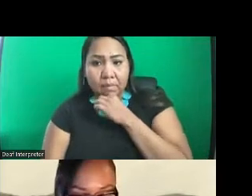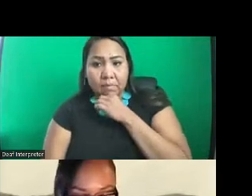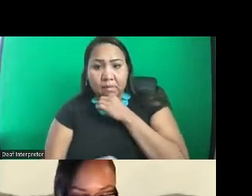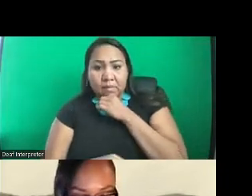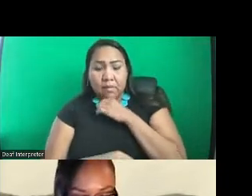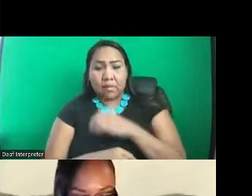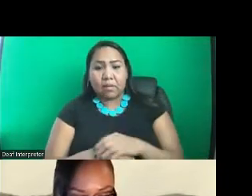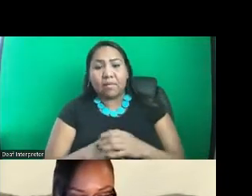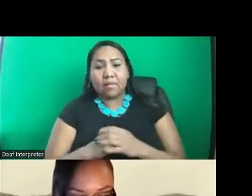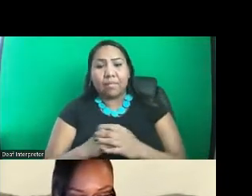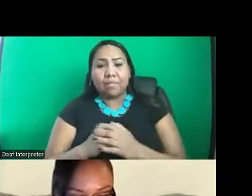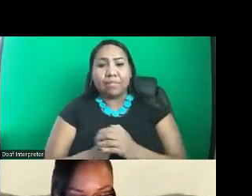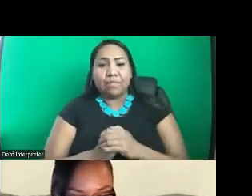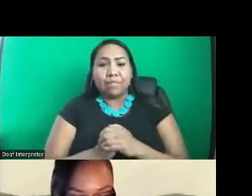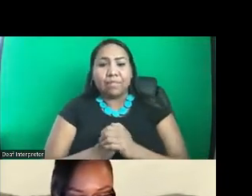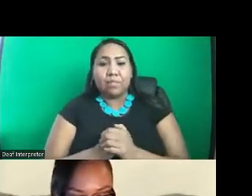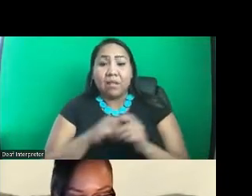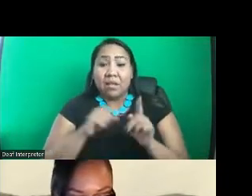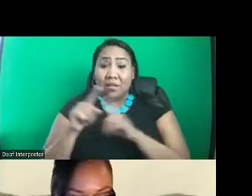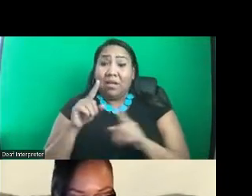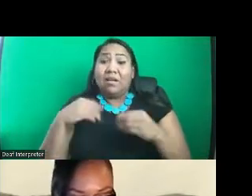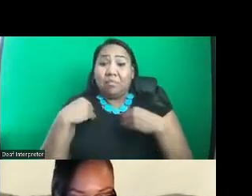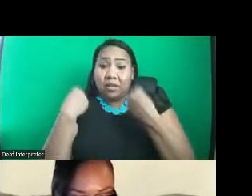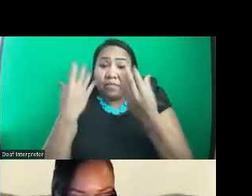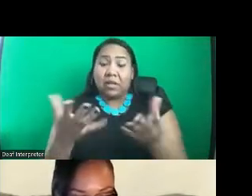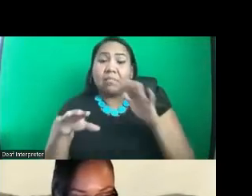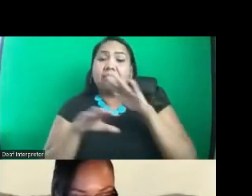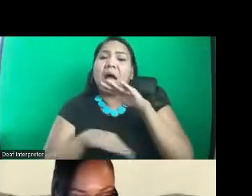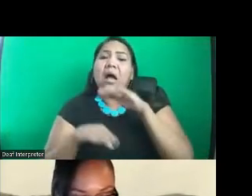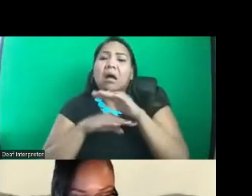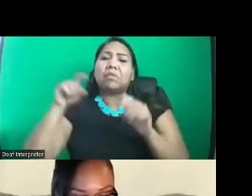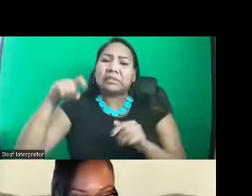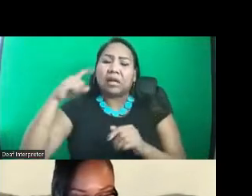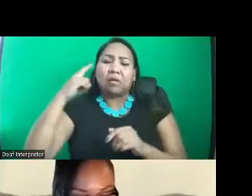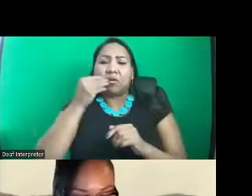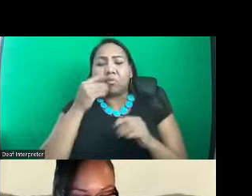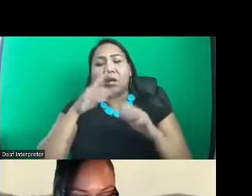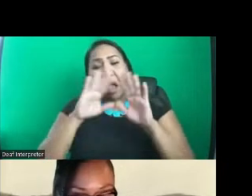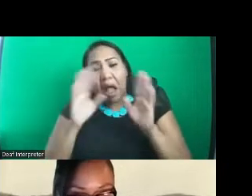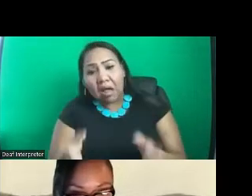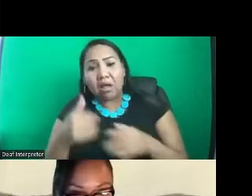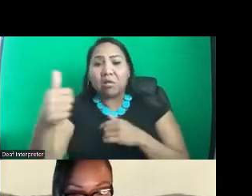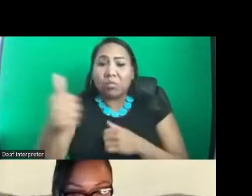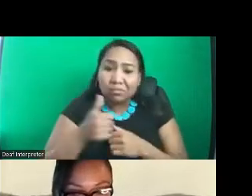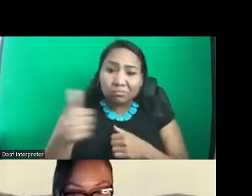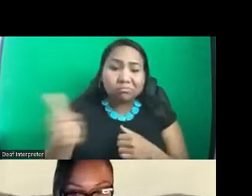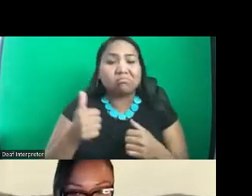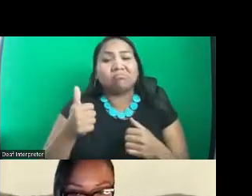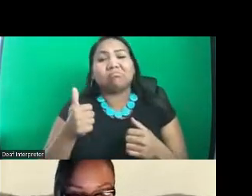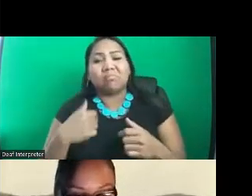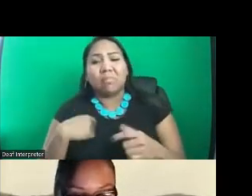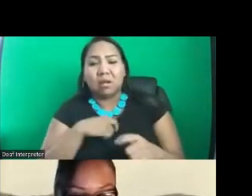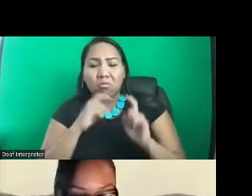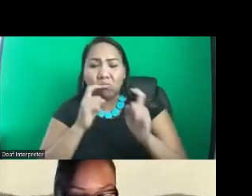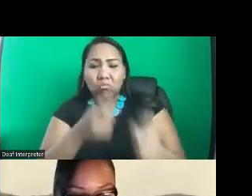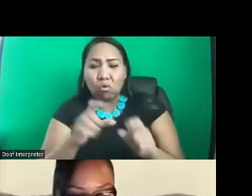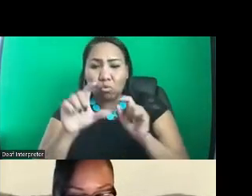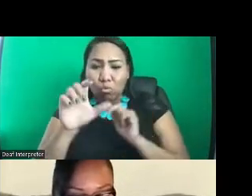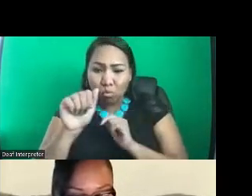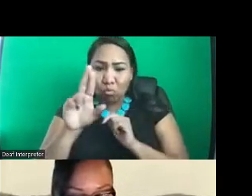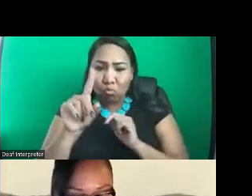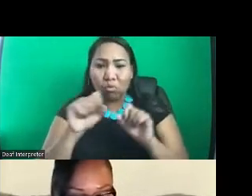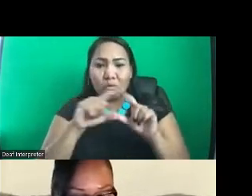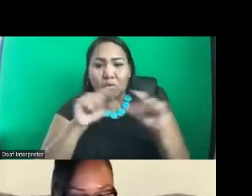food, housing, and transportation. So we have our gift cards for food and